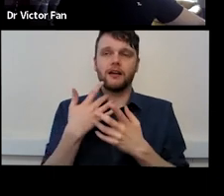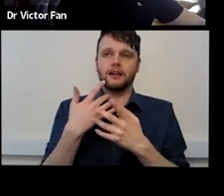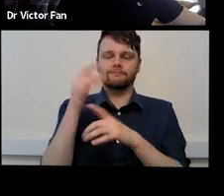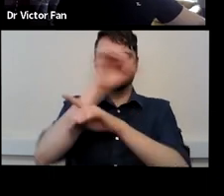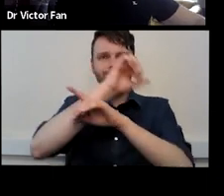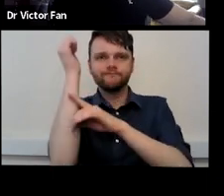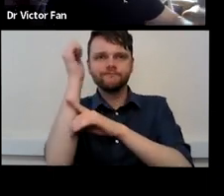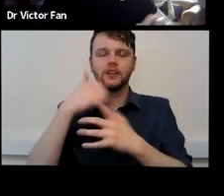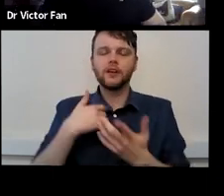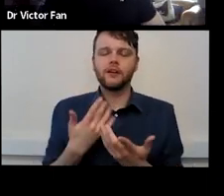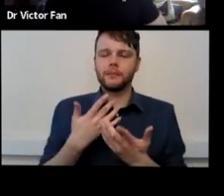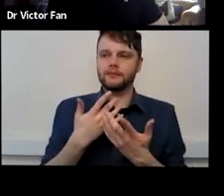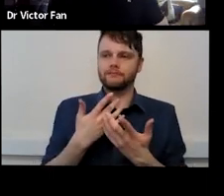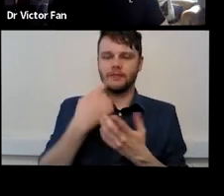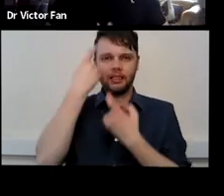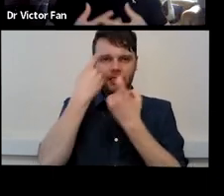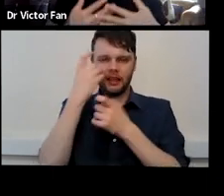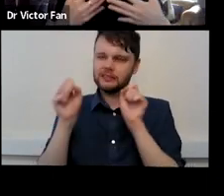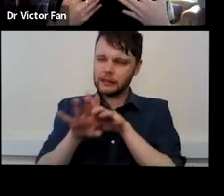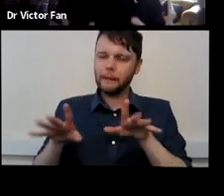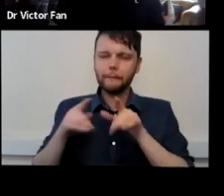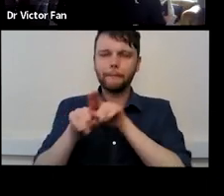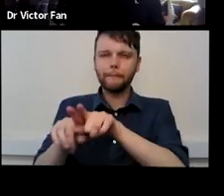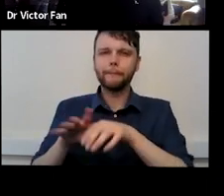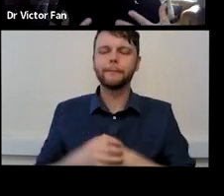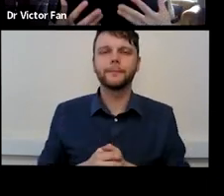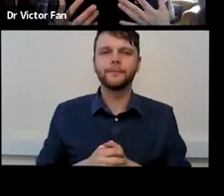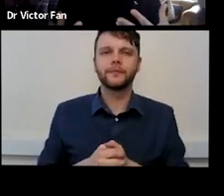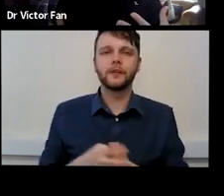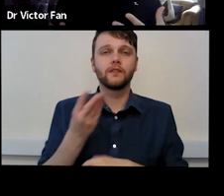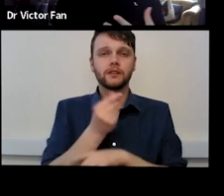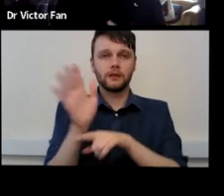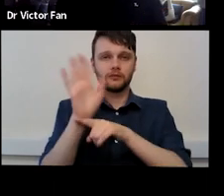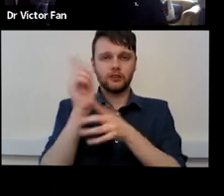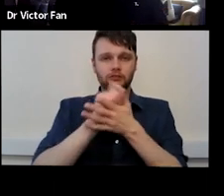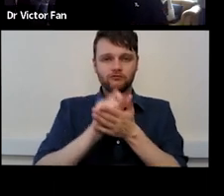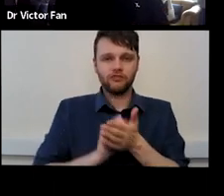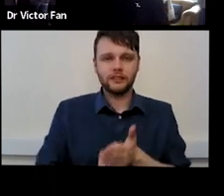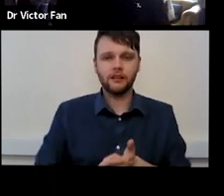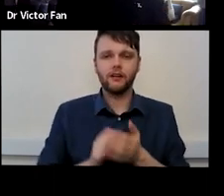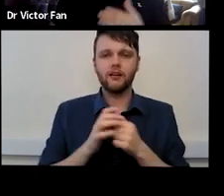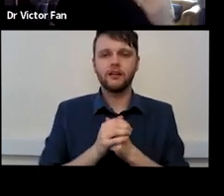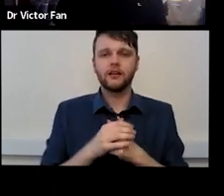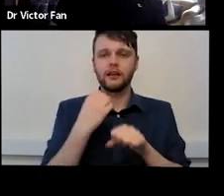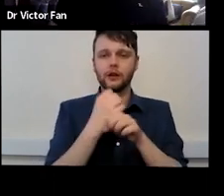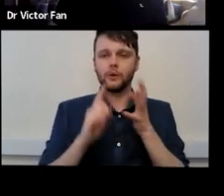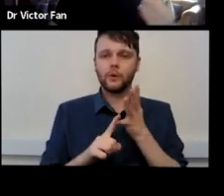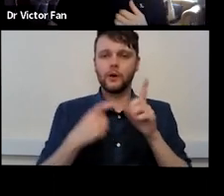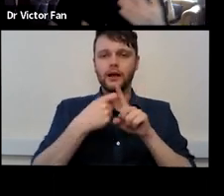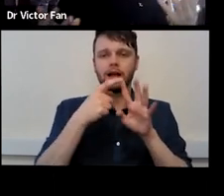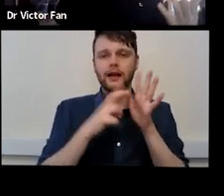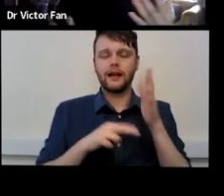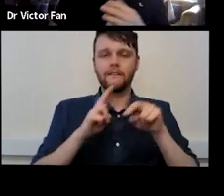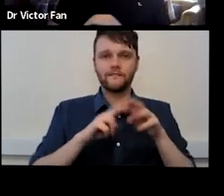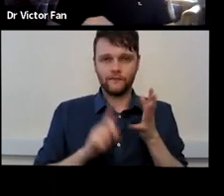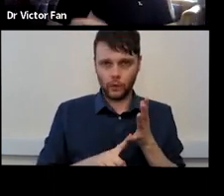at the same time. So for example, for screenwriter Gu Kenfu, and also Hou Yao, who was